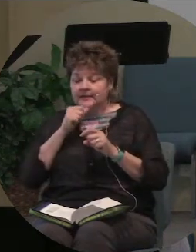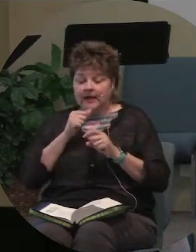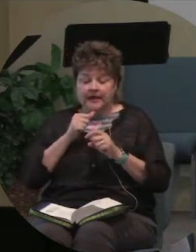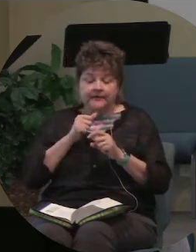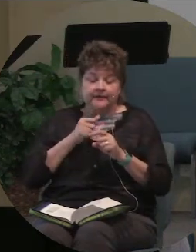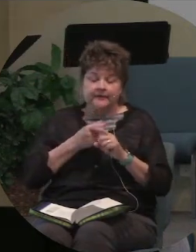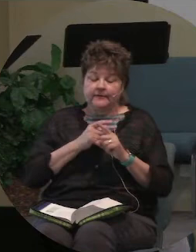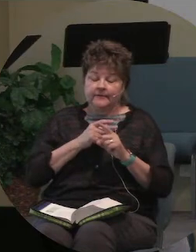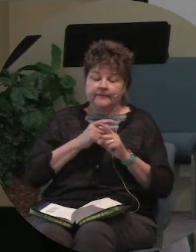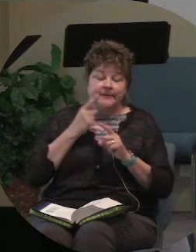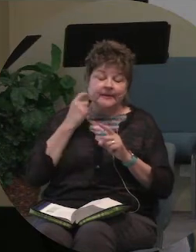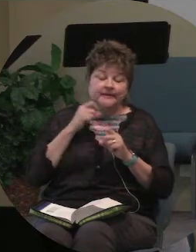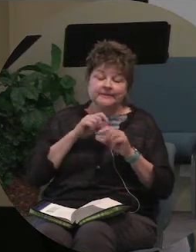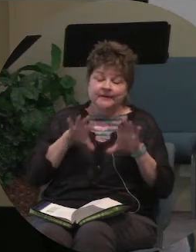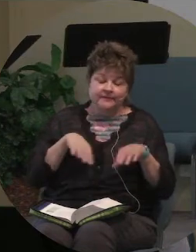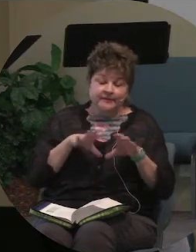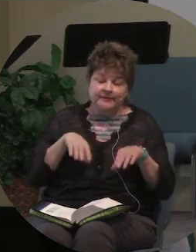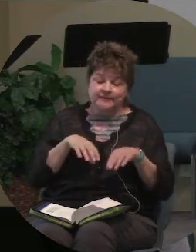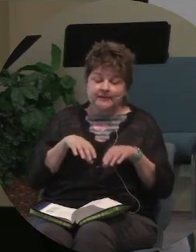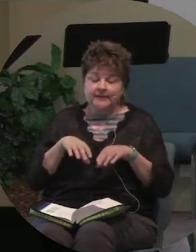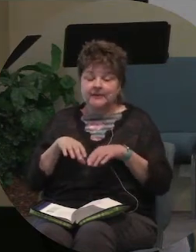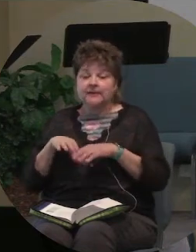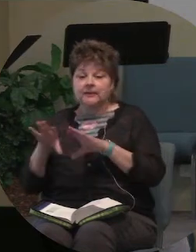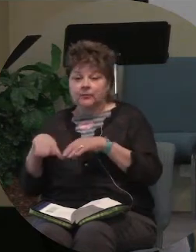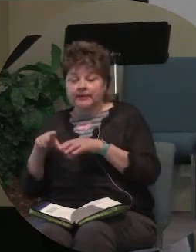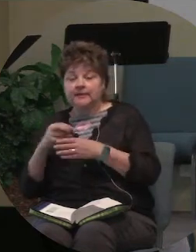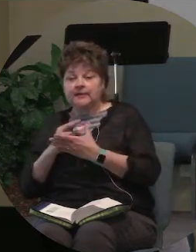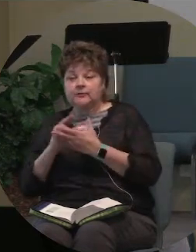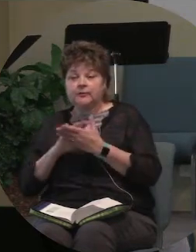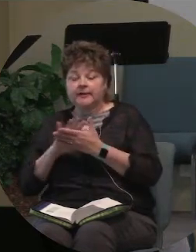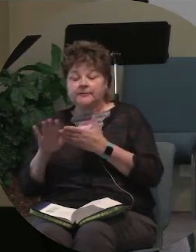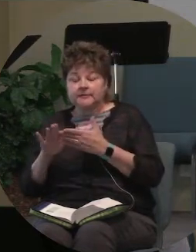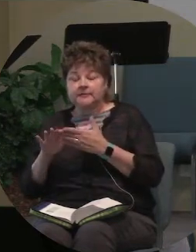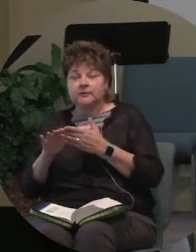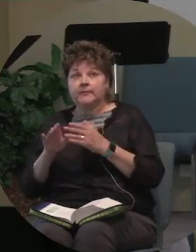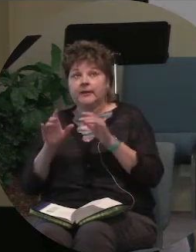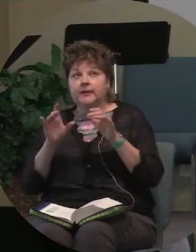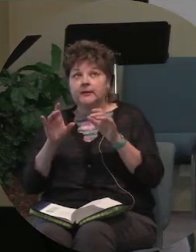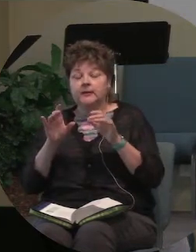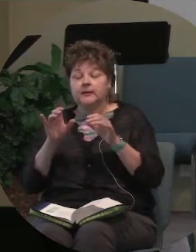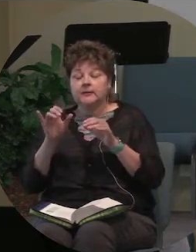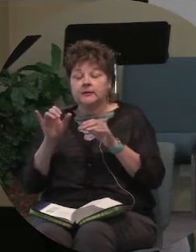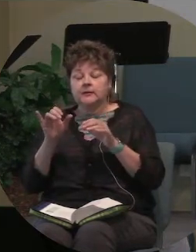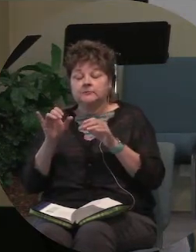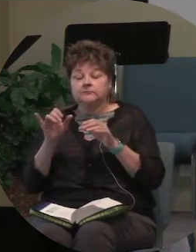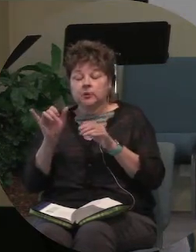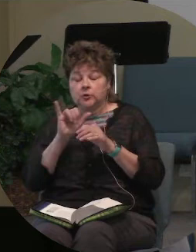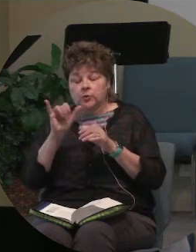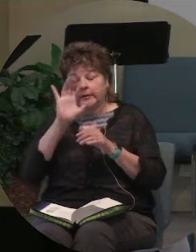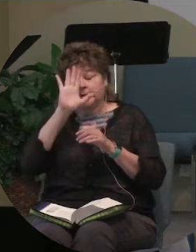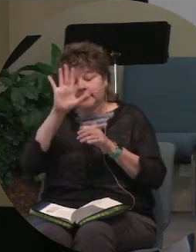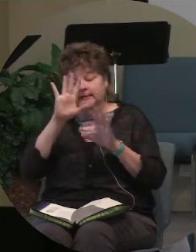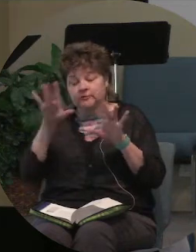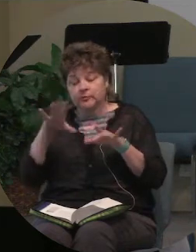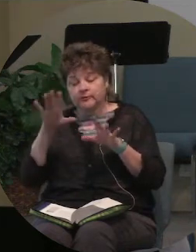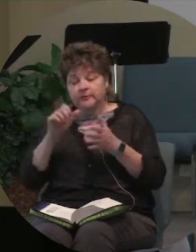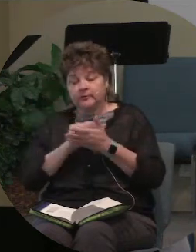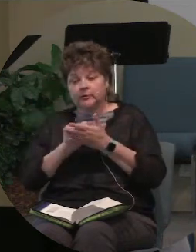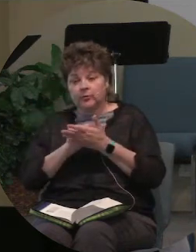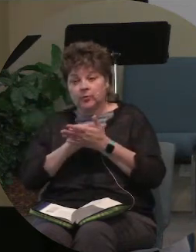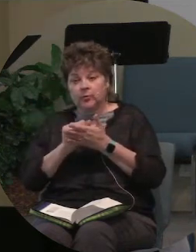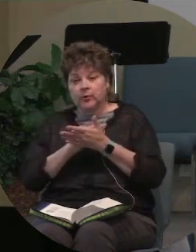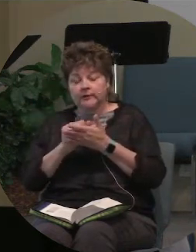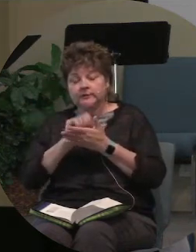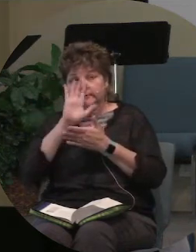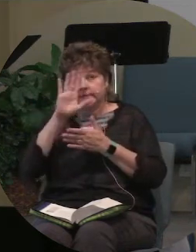in righteousness, but in accordance with his mercy by the washing and regeneration and renewing by the